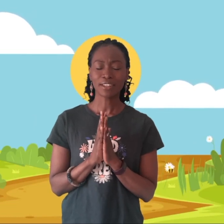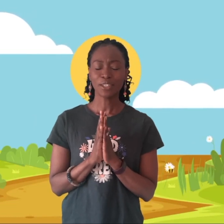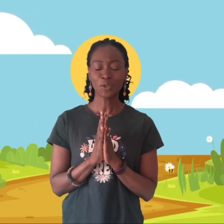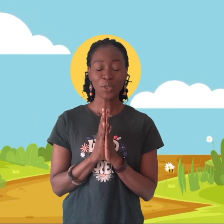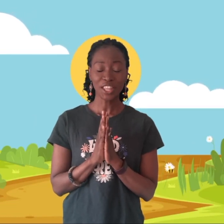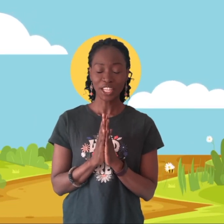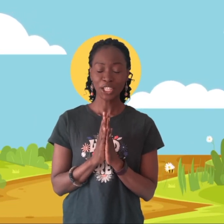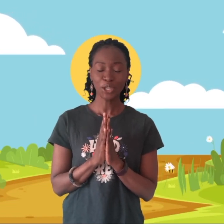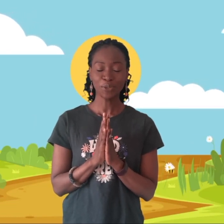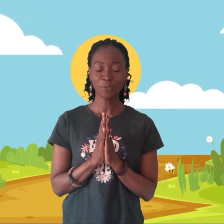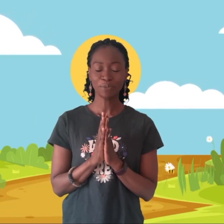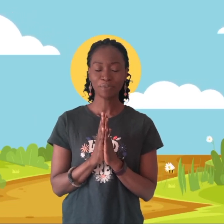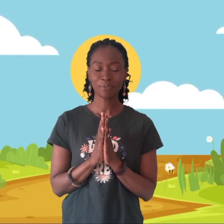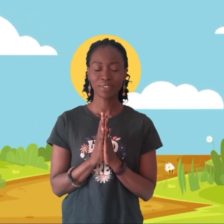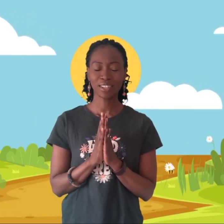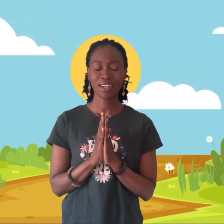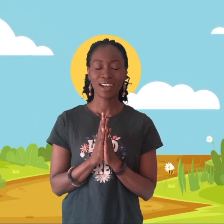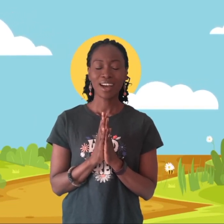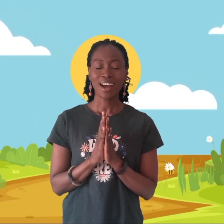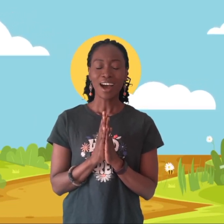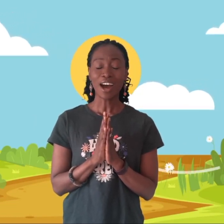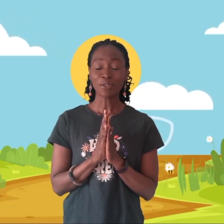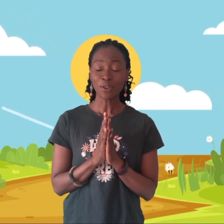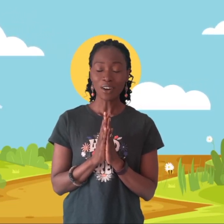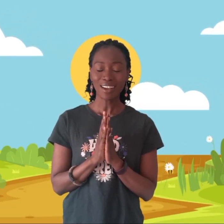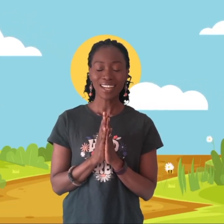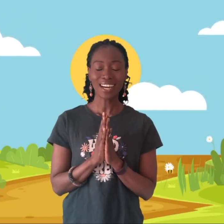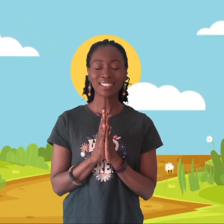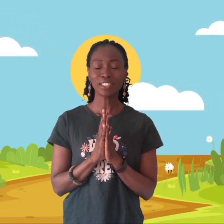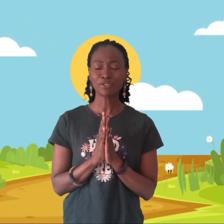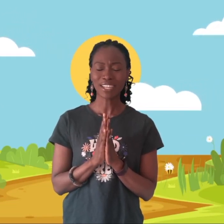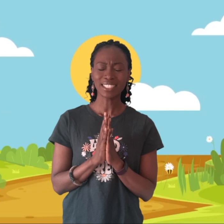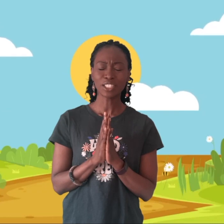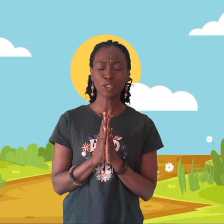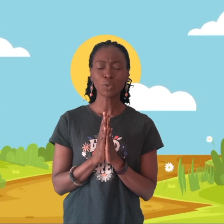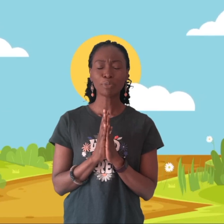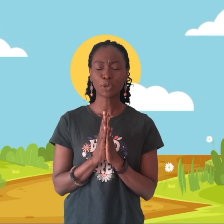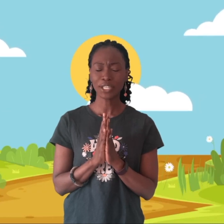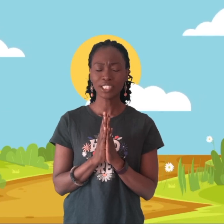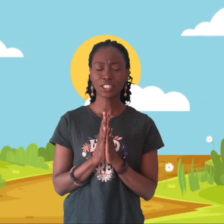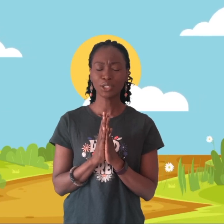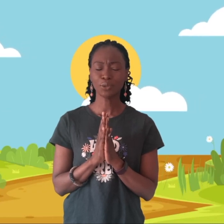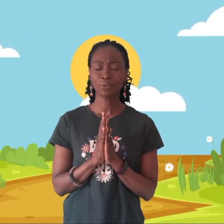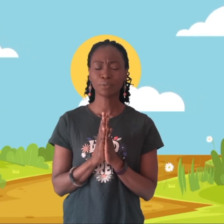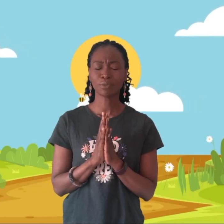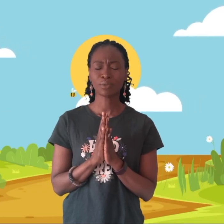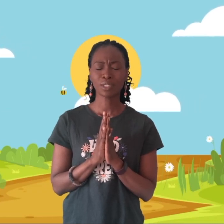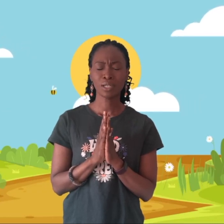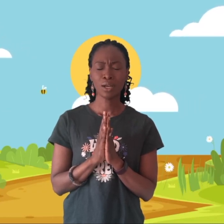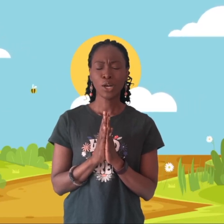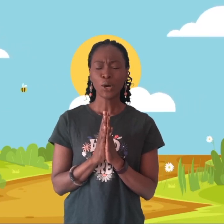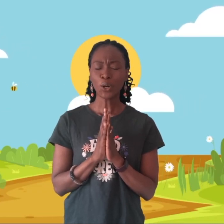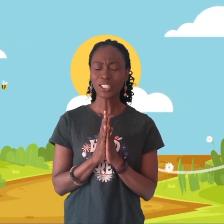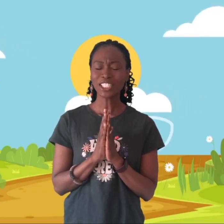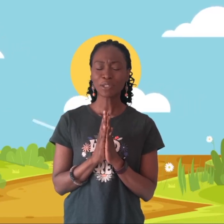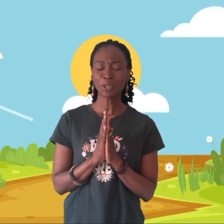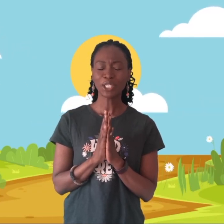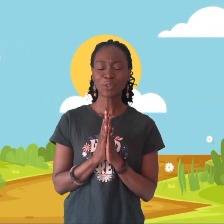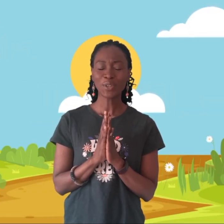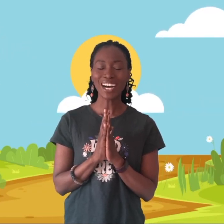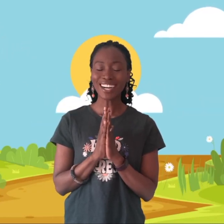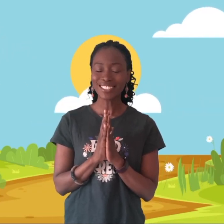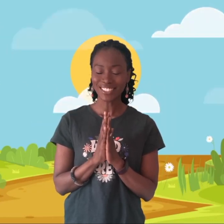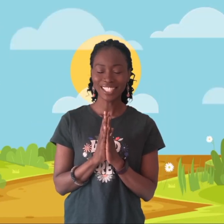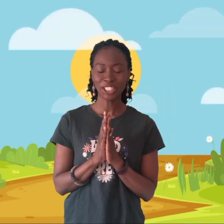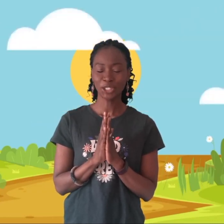Heavenly Father, we thank you. Our rock and our defender, we praise you. Holy